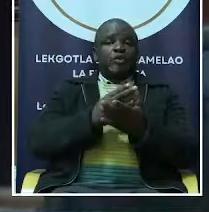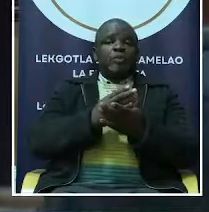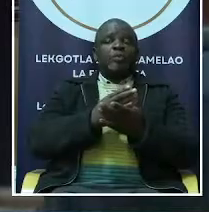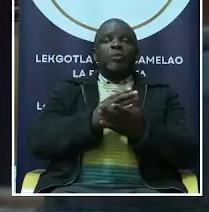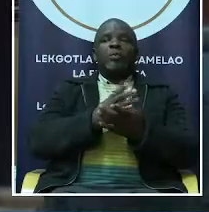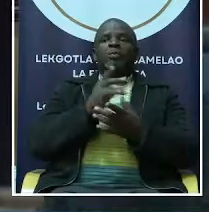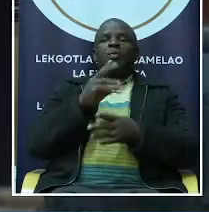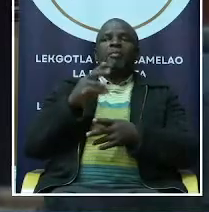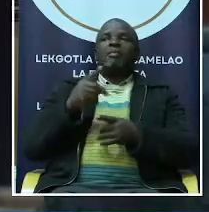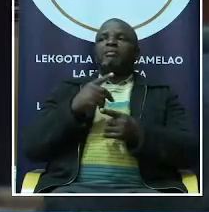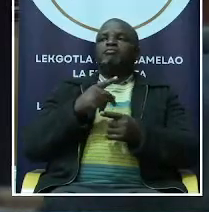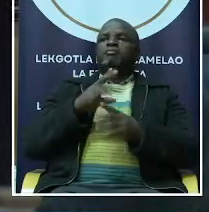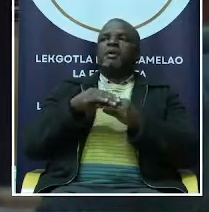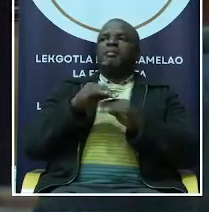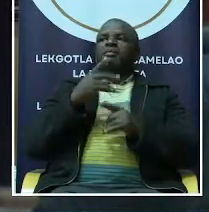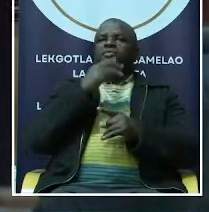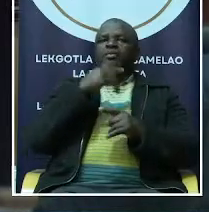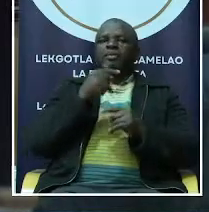spoke about